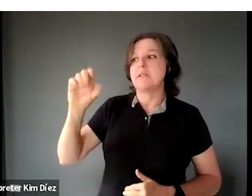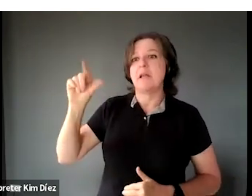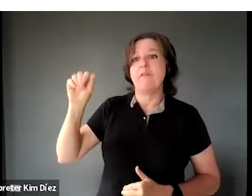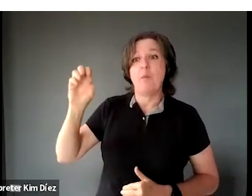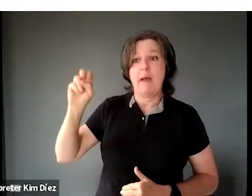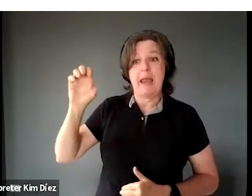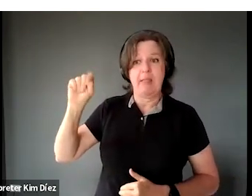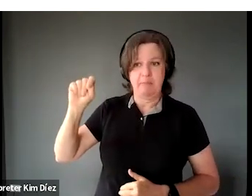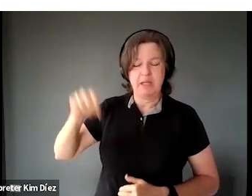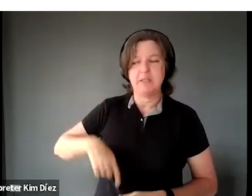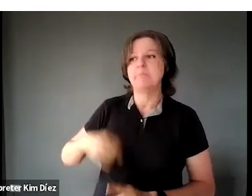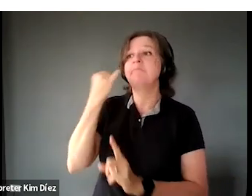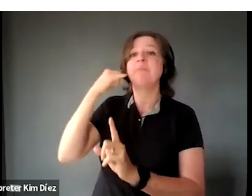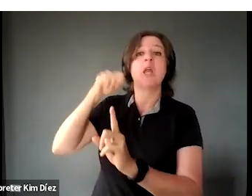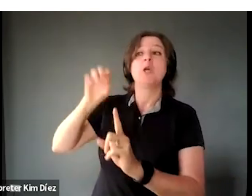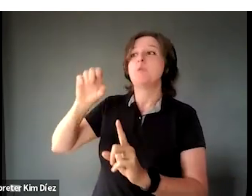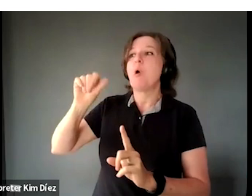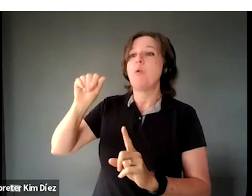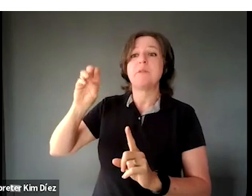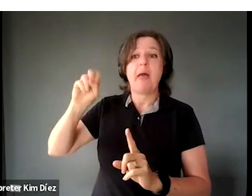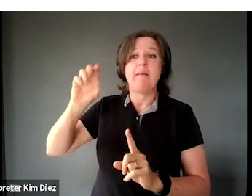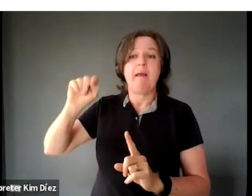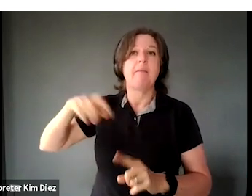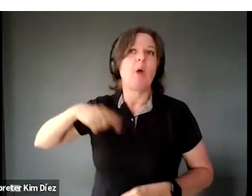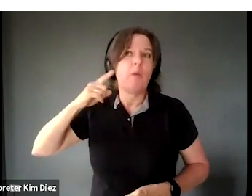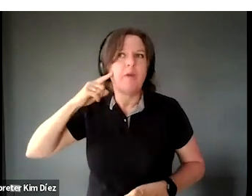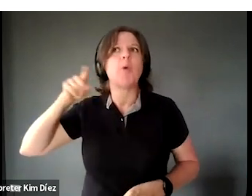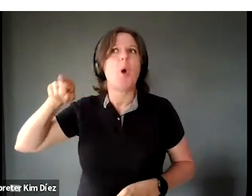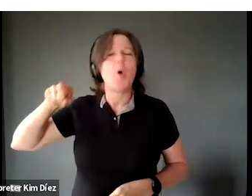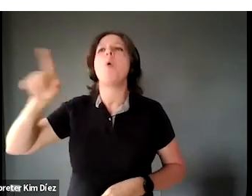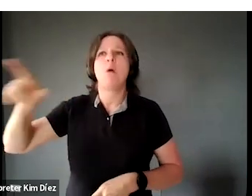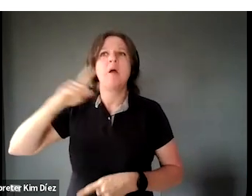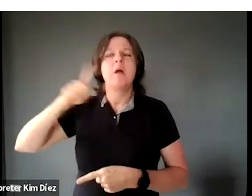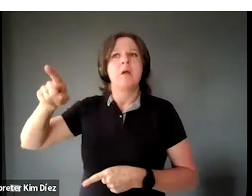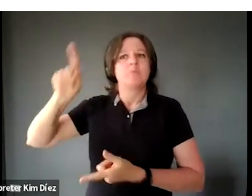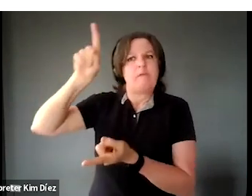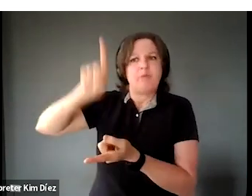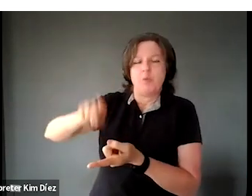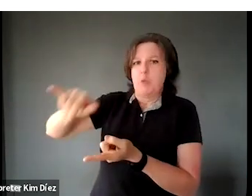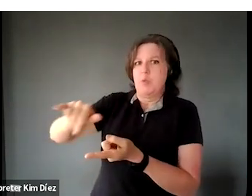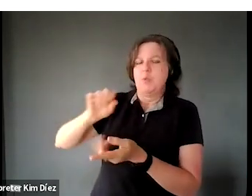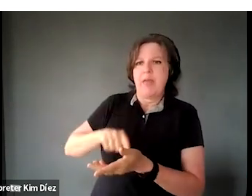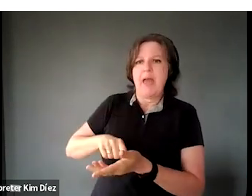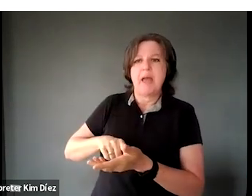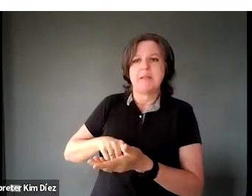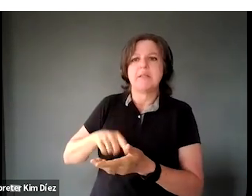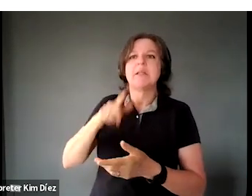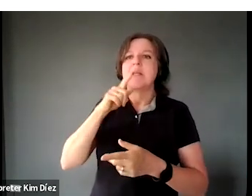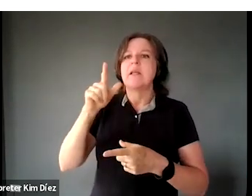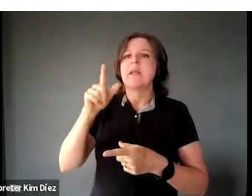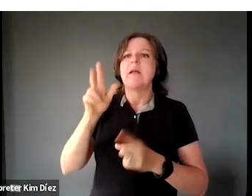element that is already very high, and let's say that we have heard that the element has an impact on the mitigation of that